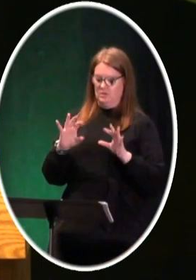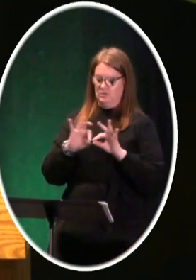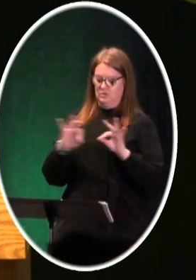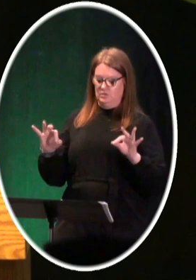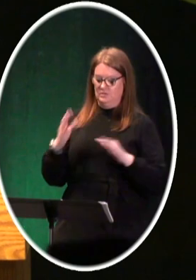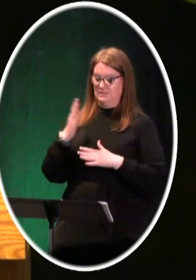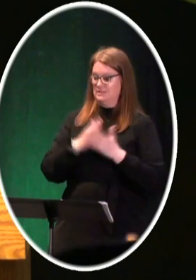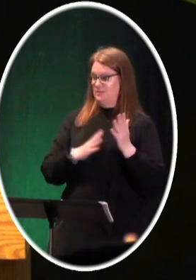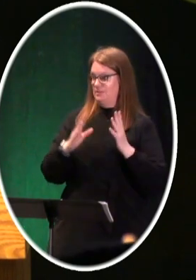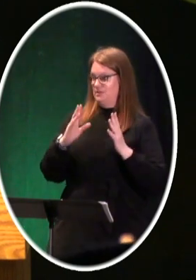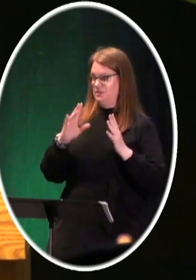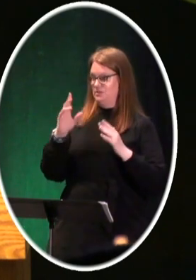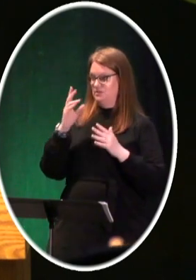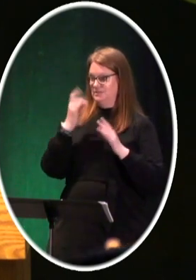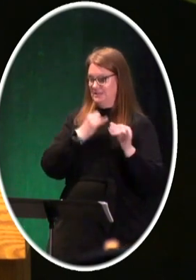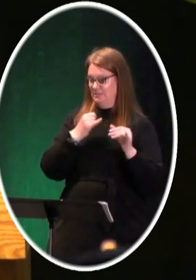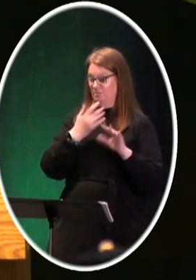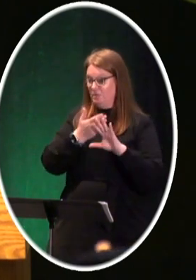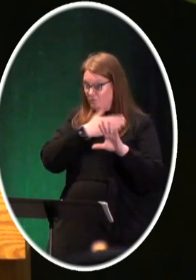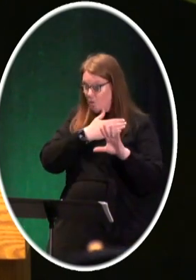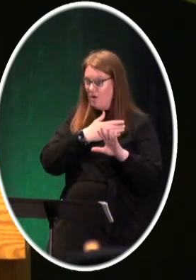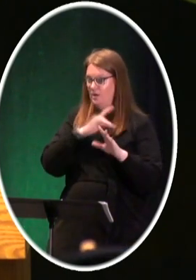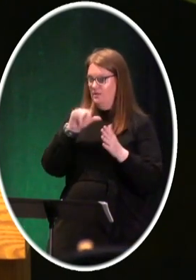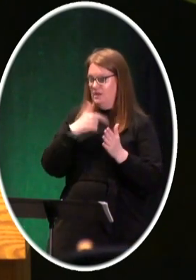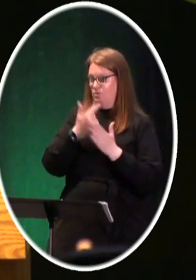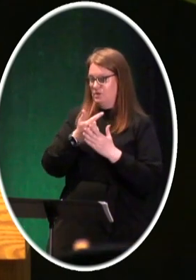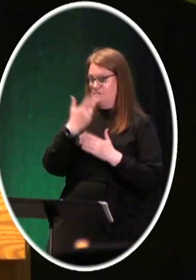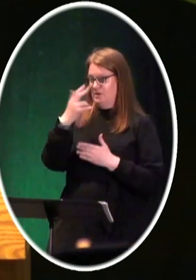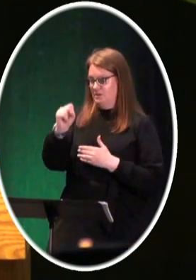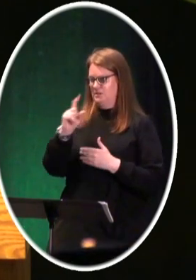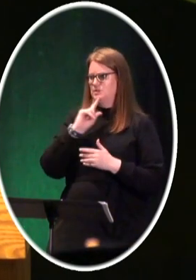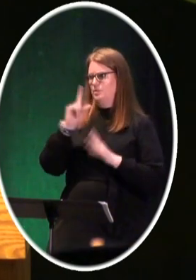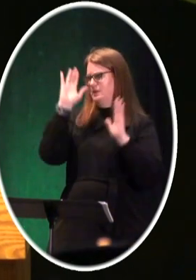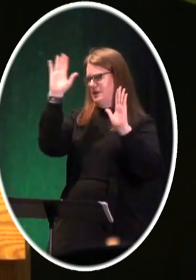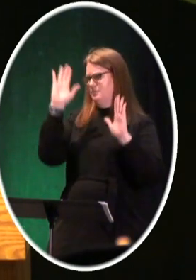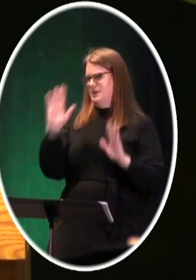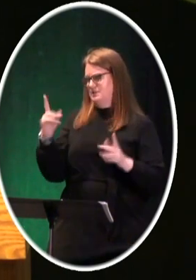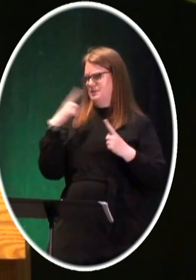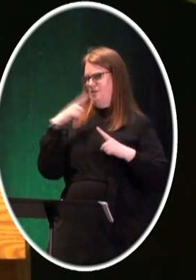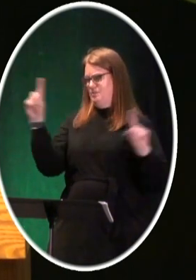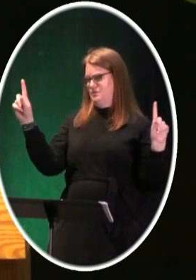those individuals graduate from high school. That is a tremendous accomplishment.